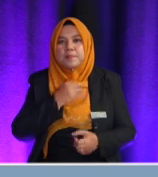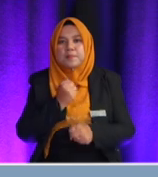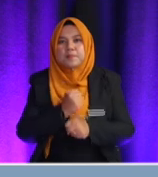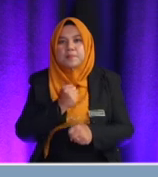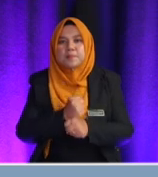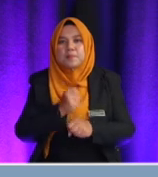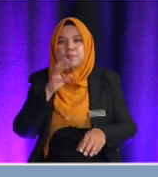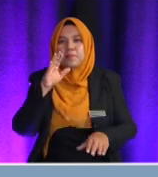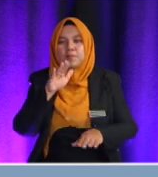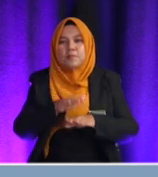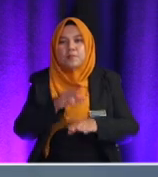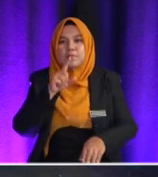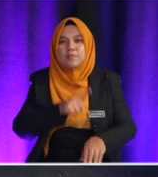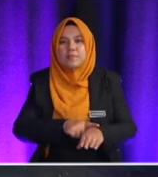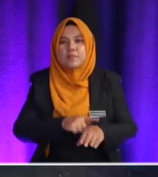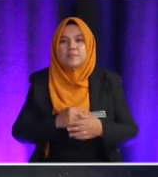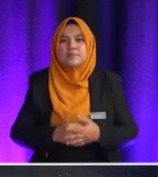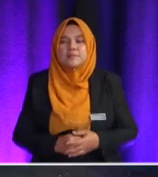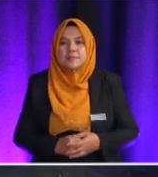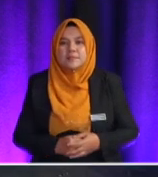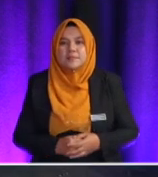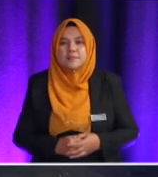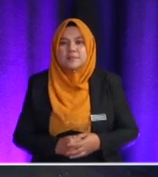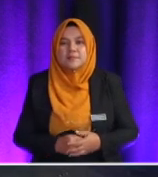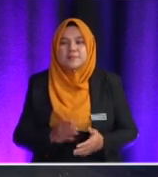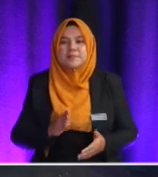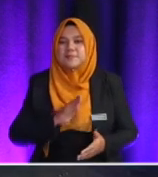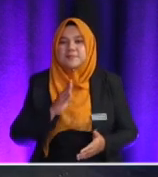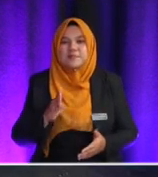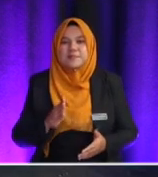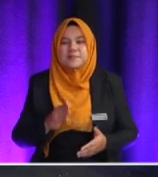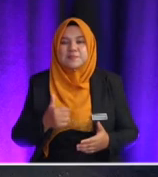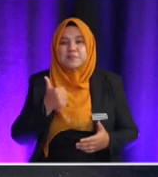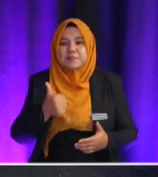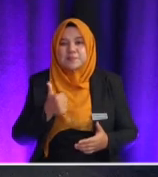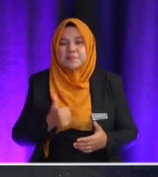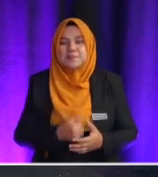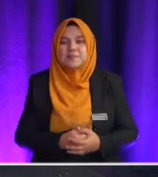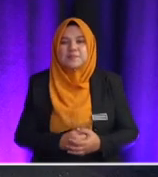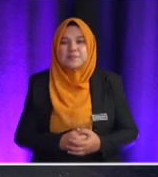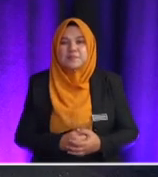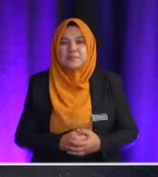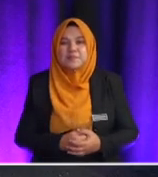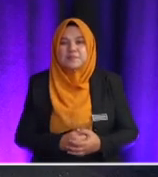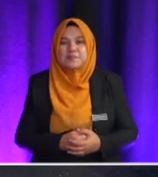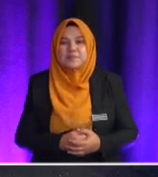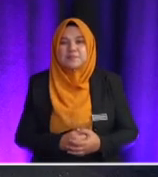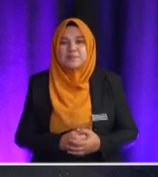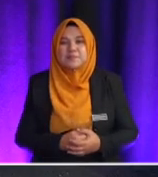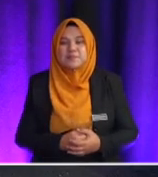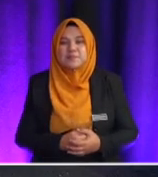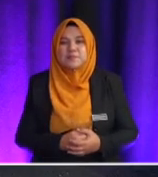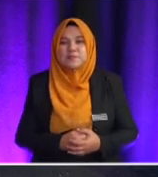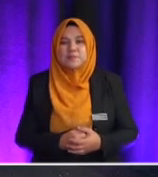Wow! She needs to teach me. So proud of you. Yes, good job, Sasha. And she also gave a very